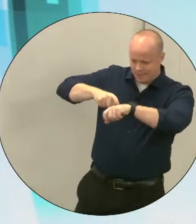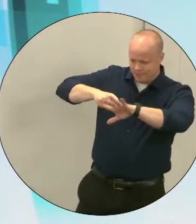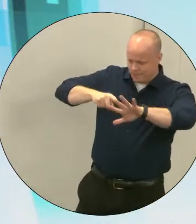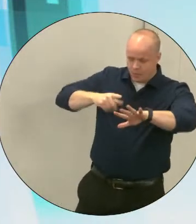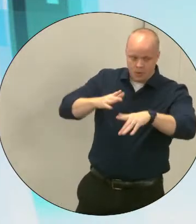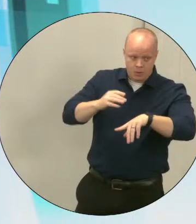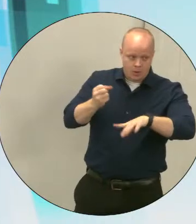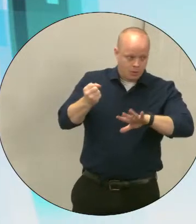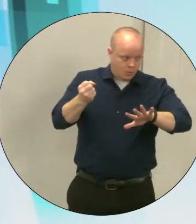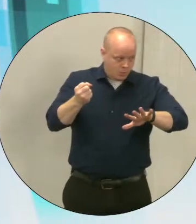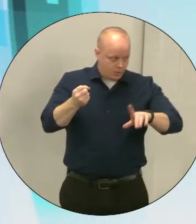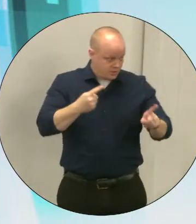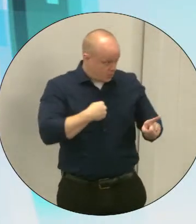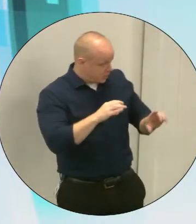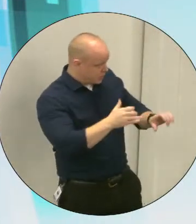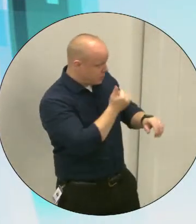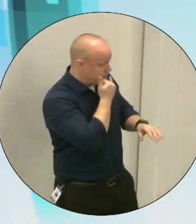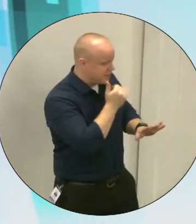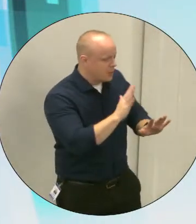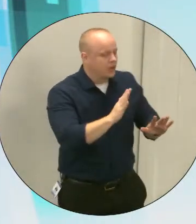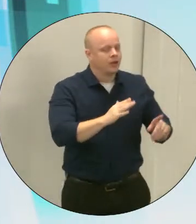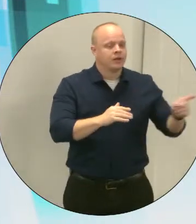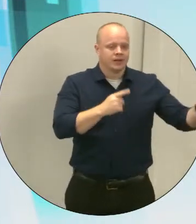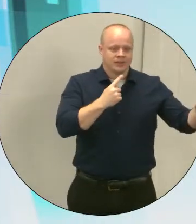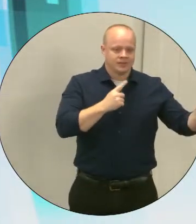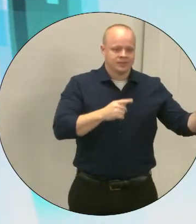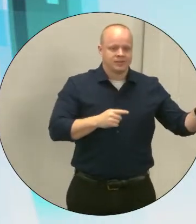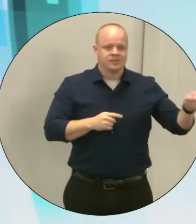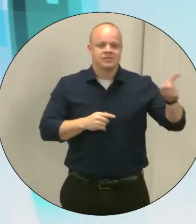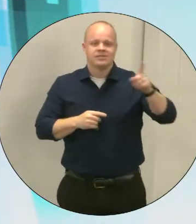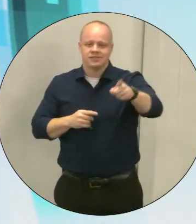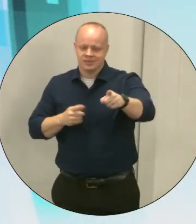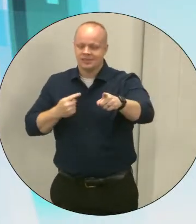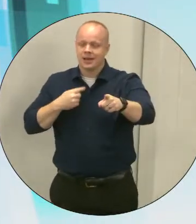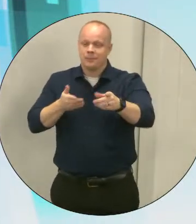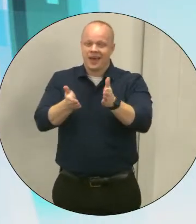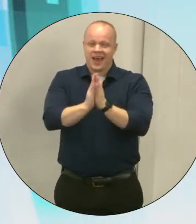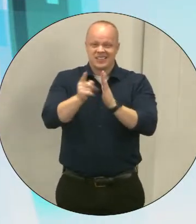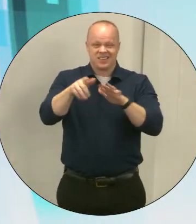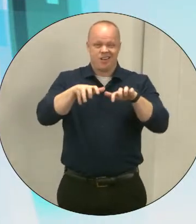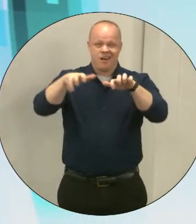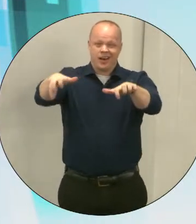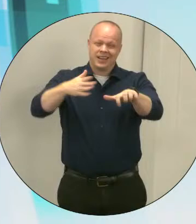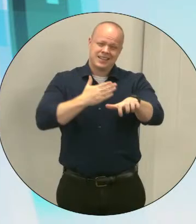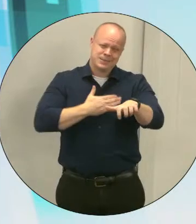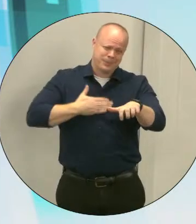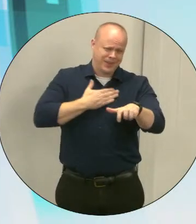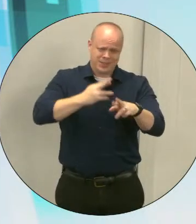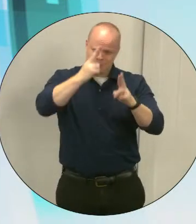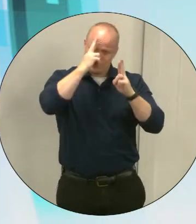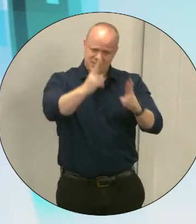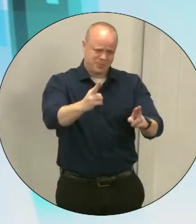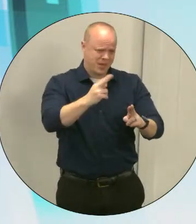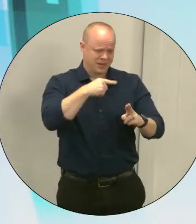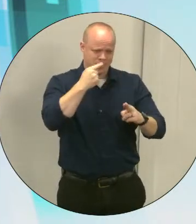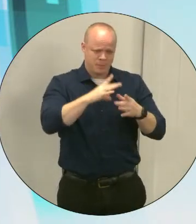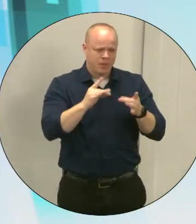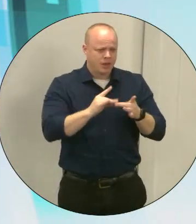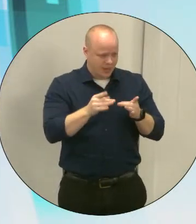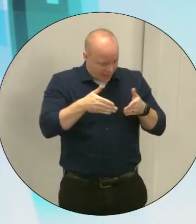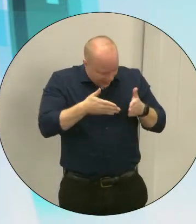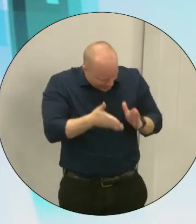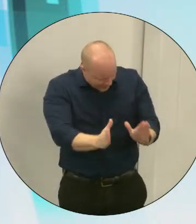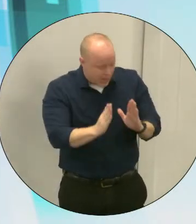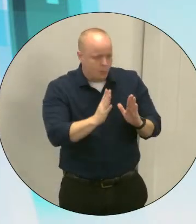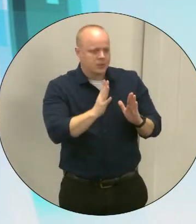on? wait, Oh, I I'm want like, did I do something? No, not you, Ms. Waters. I'm asking the audience to please respect the public comment. Let her